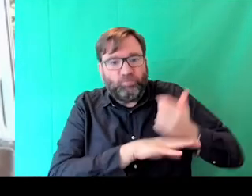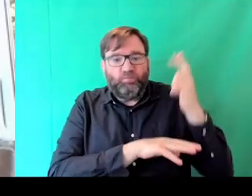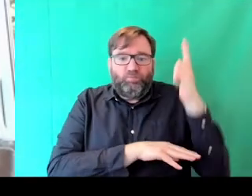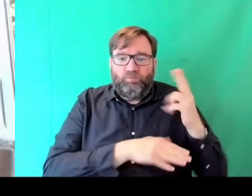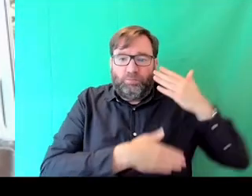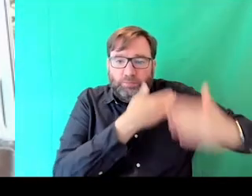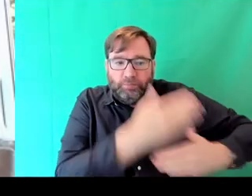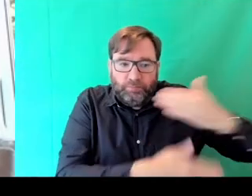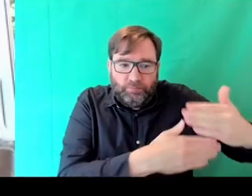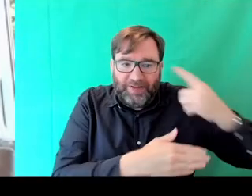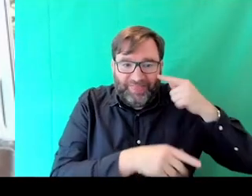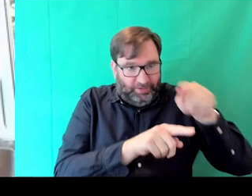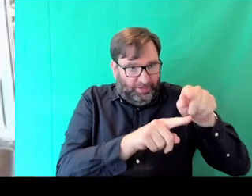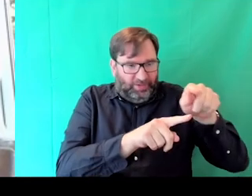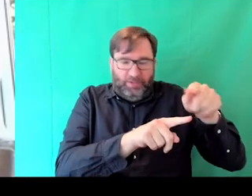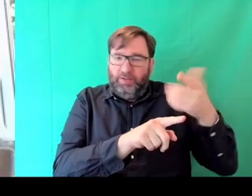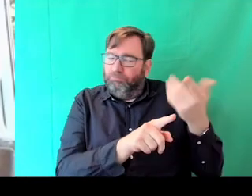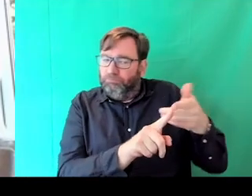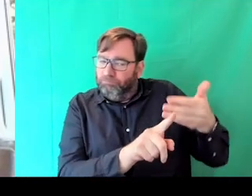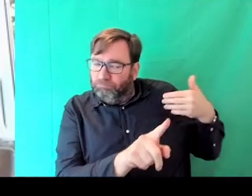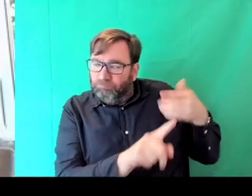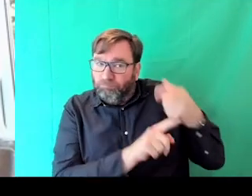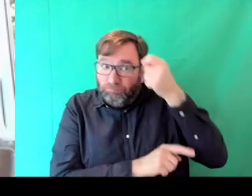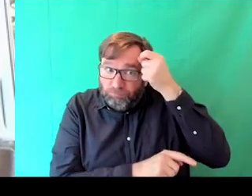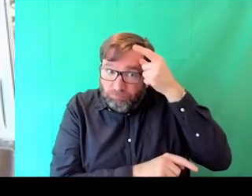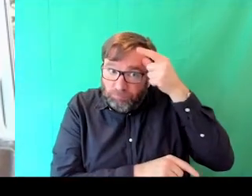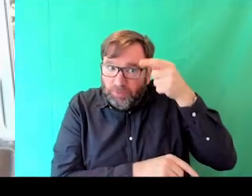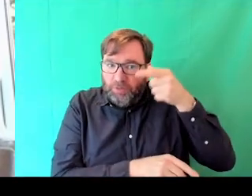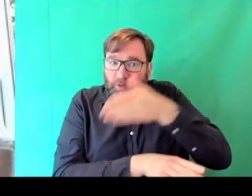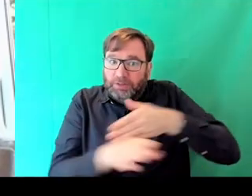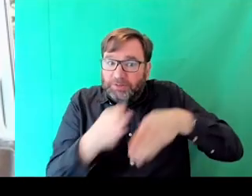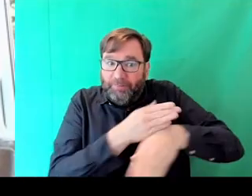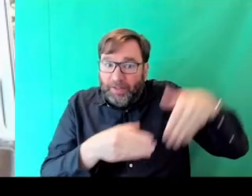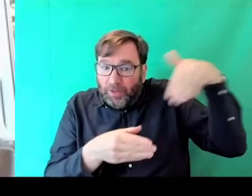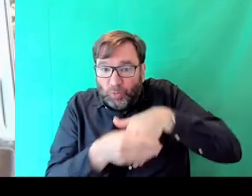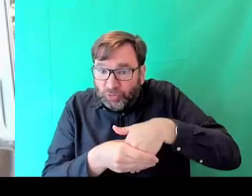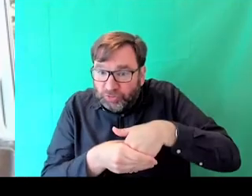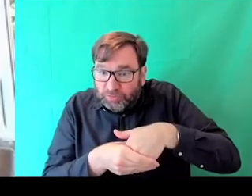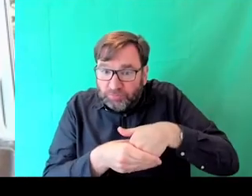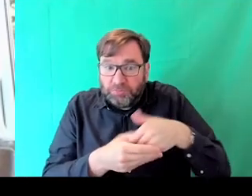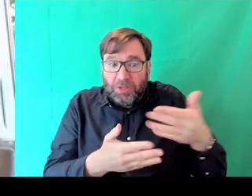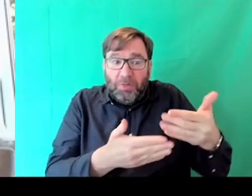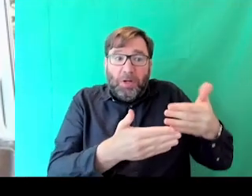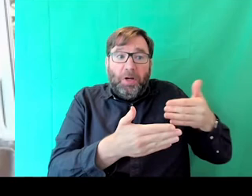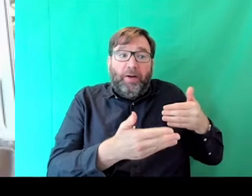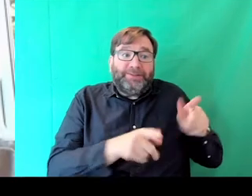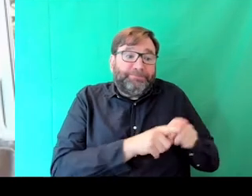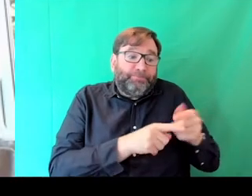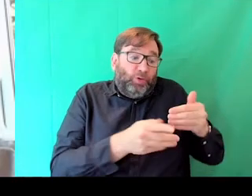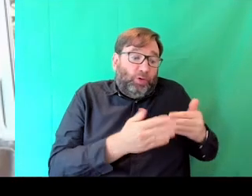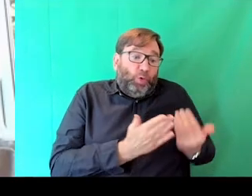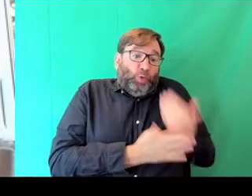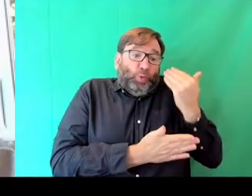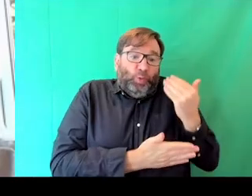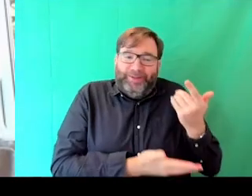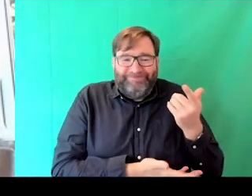It's to put a positive spin on it. Just look at the potential that's there to go out and make a difference both to your workforce, to your